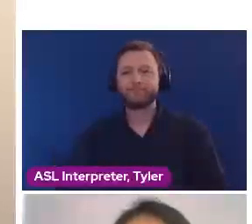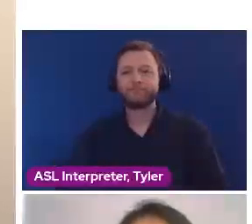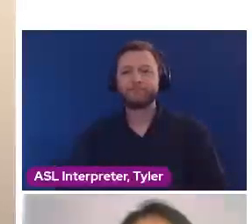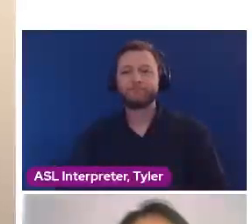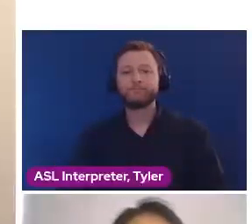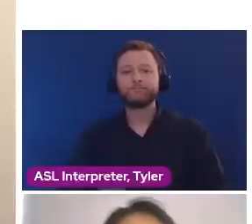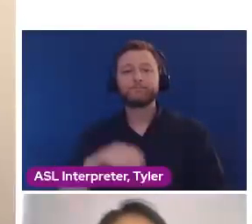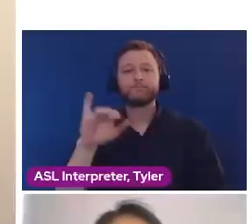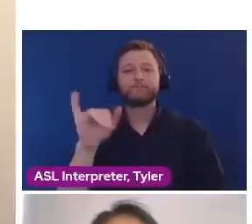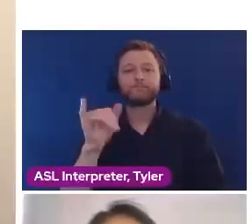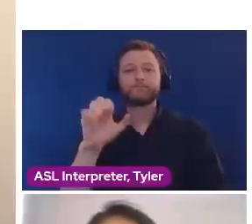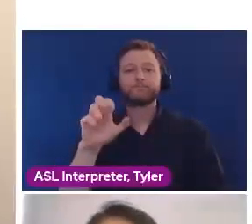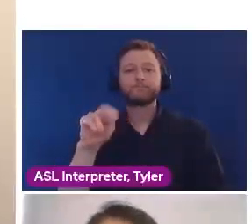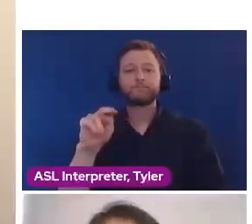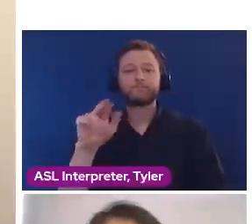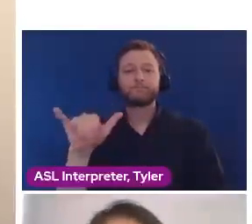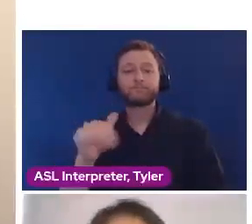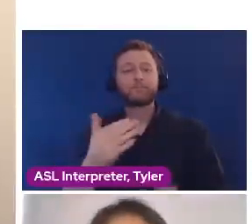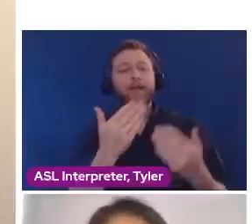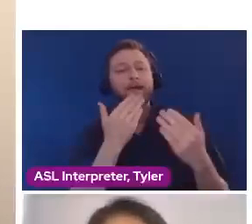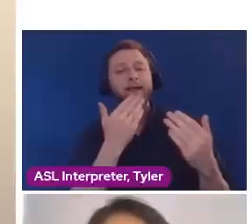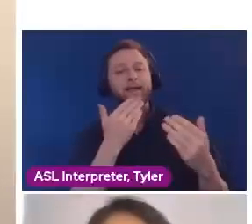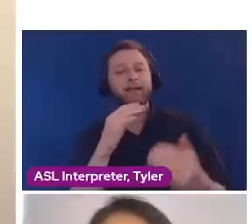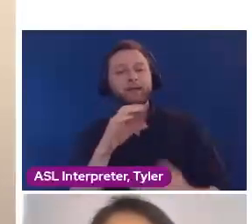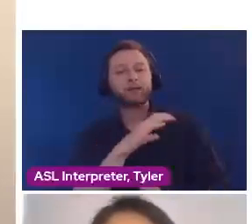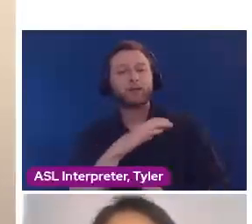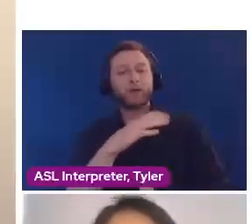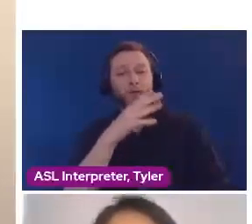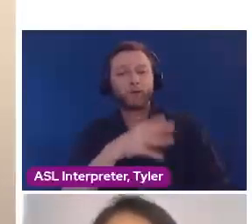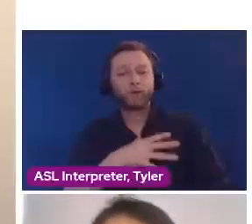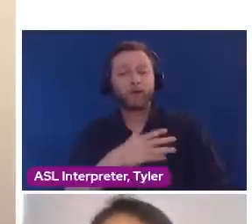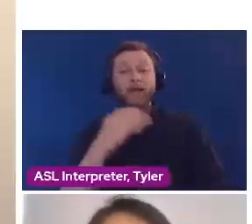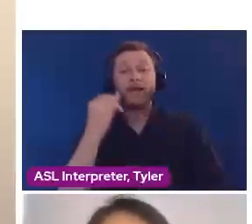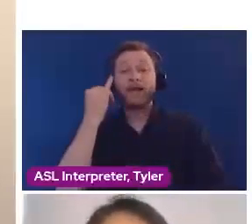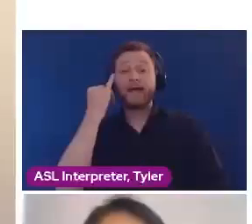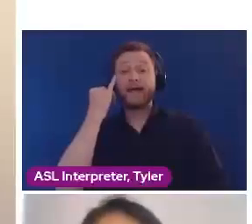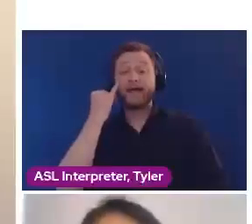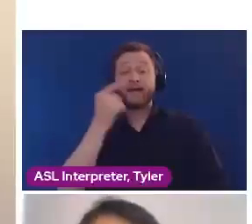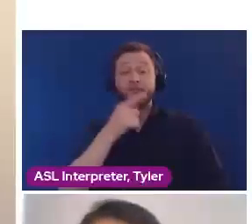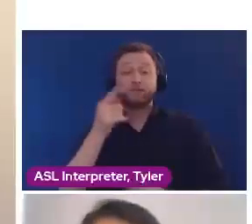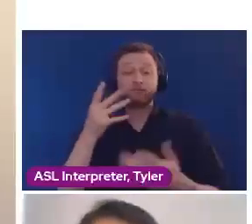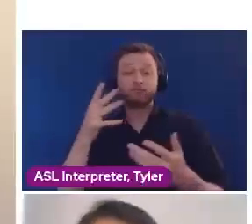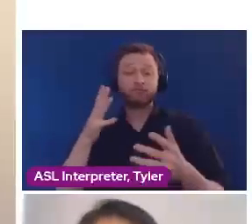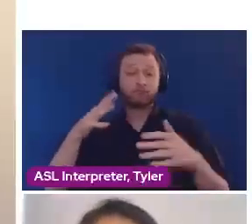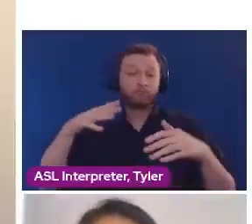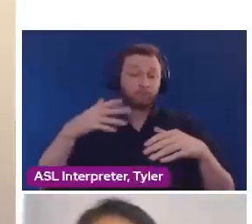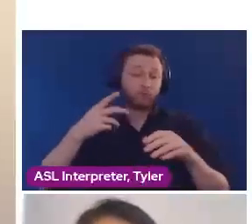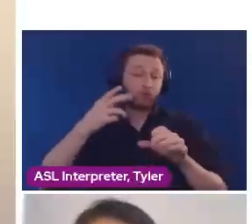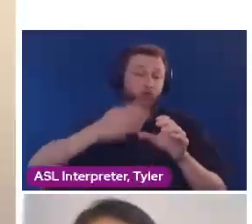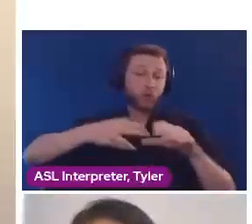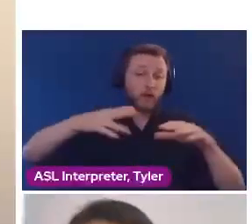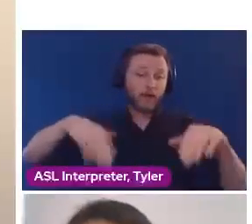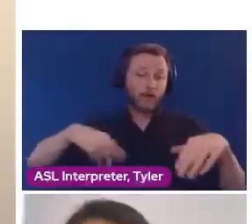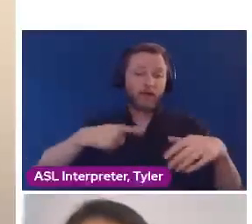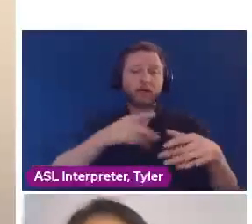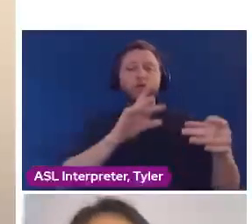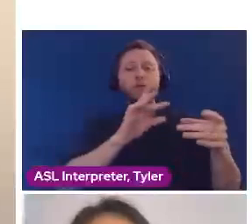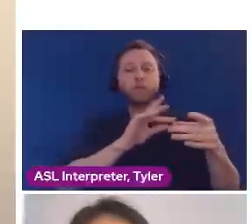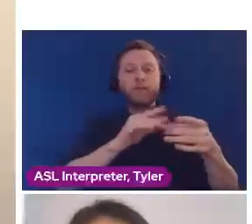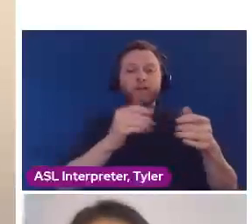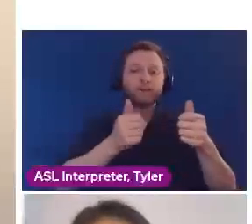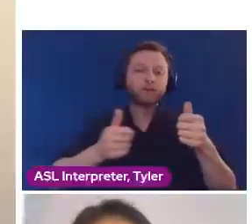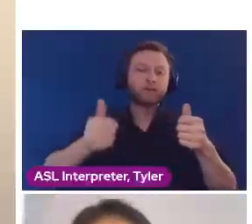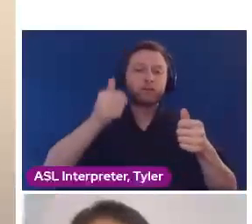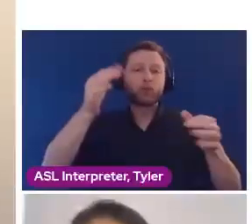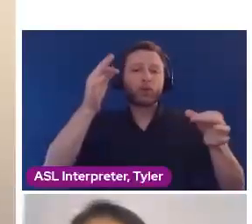Thanks, Congresswoman. So for those just getting here, in the first half, you touched upon court reform in detail, and I